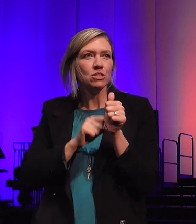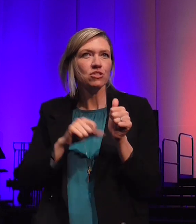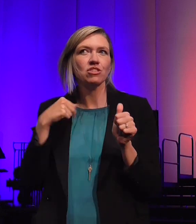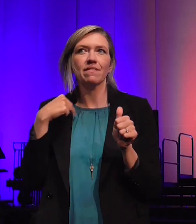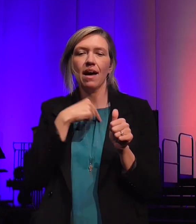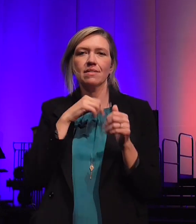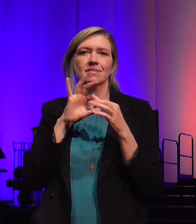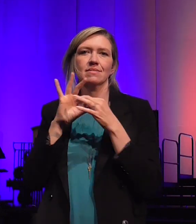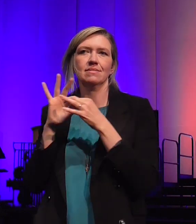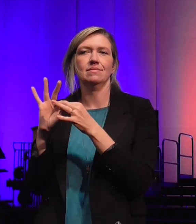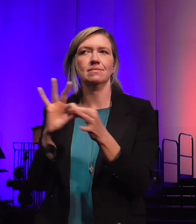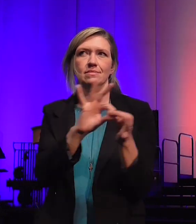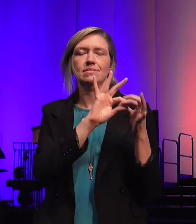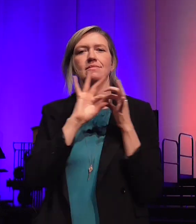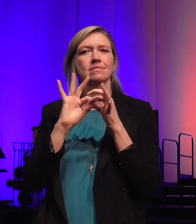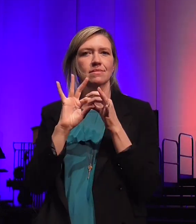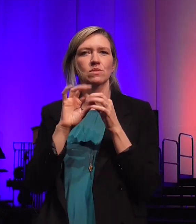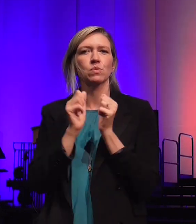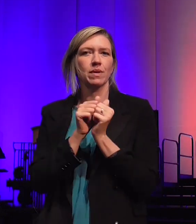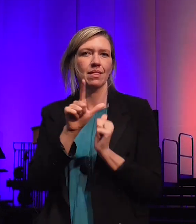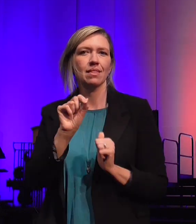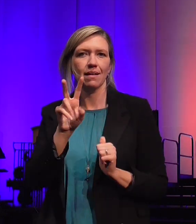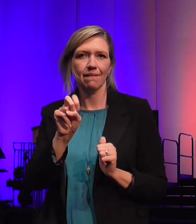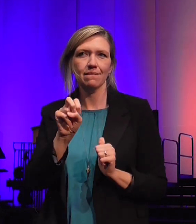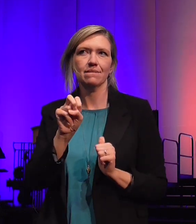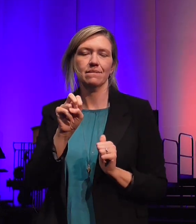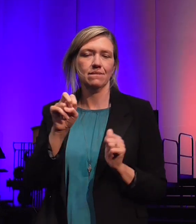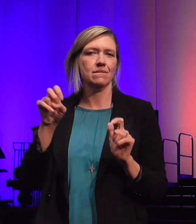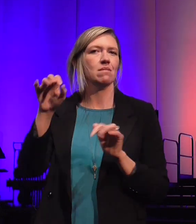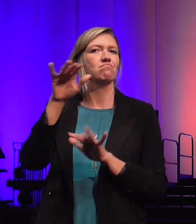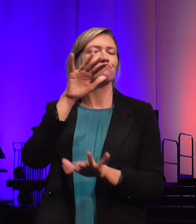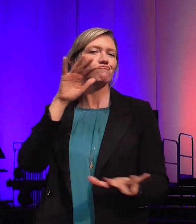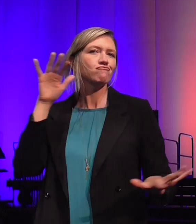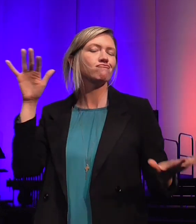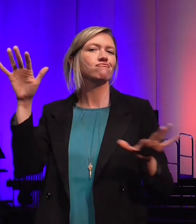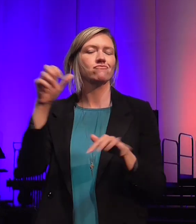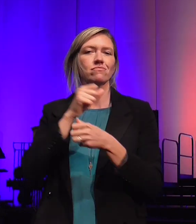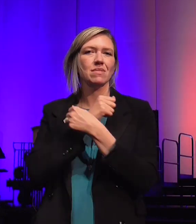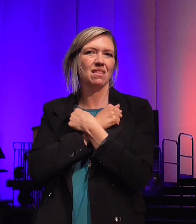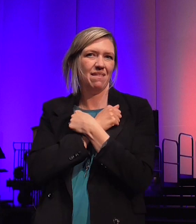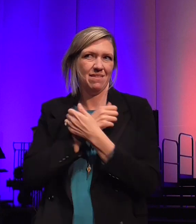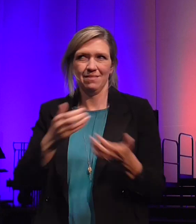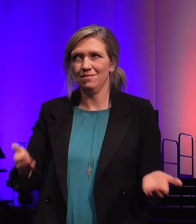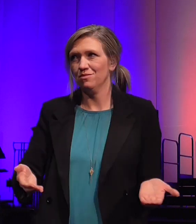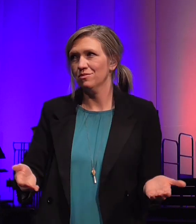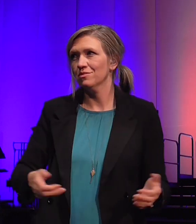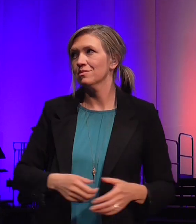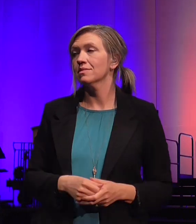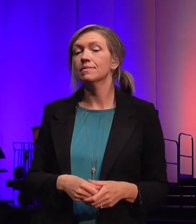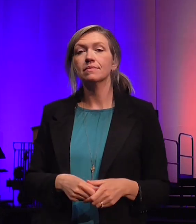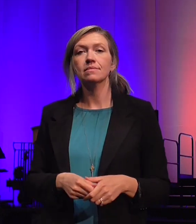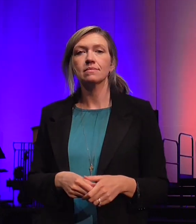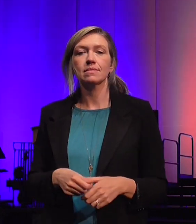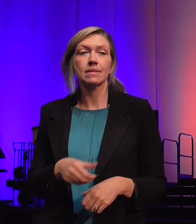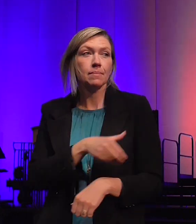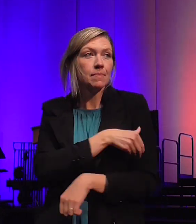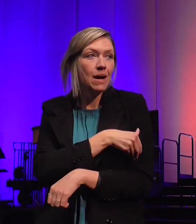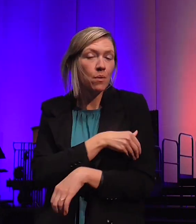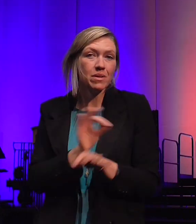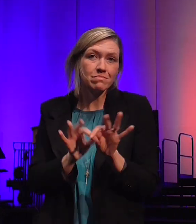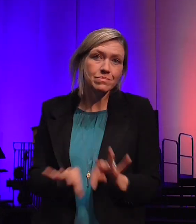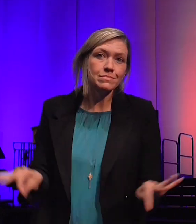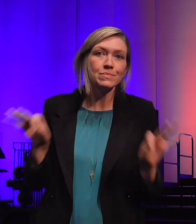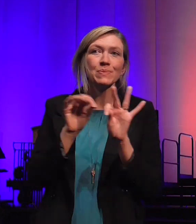we are interconnected in love, which moves in and through, and that the power of being